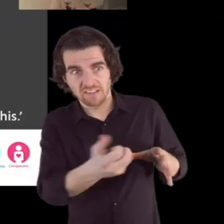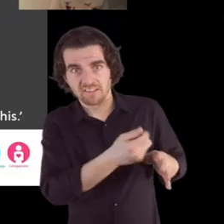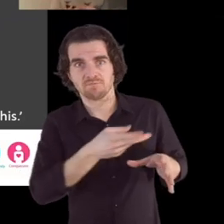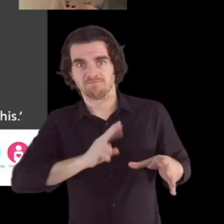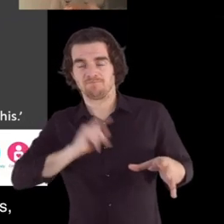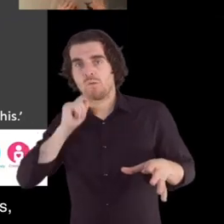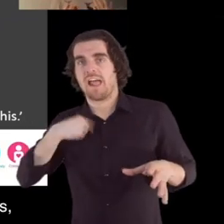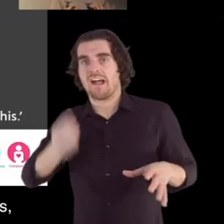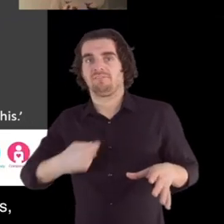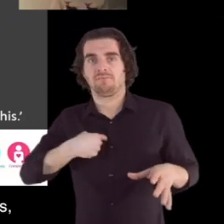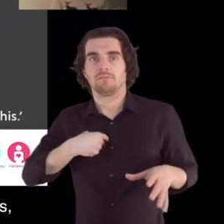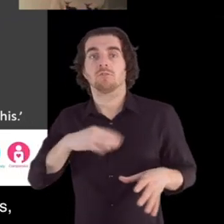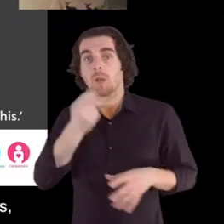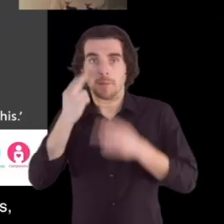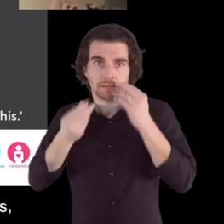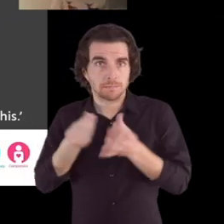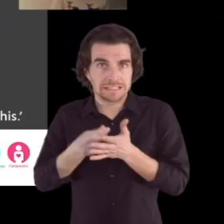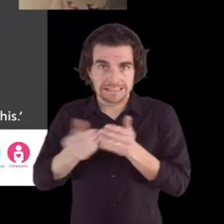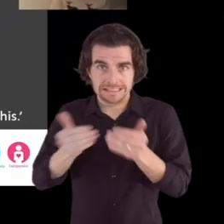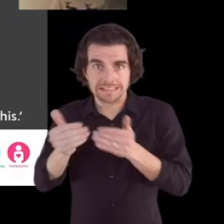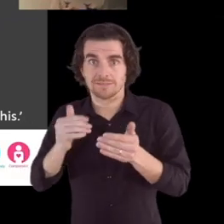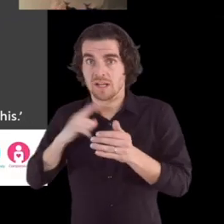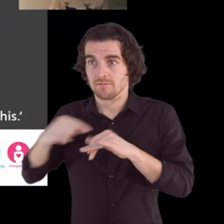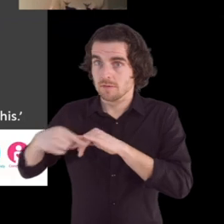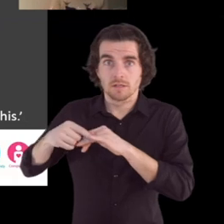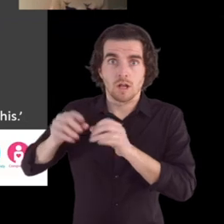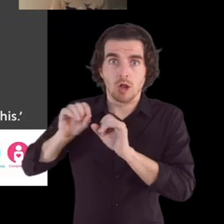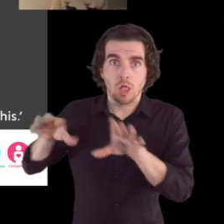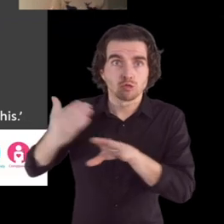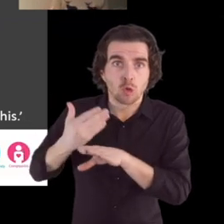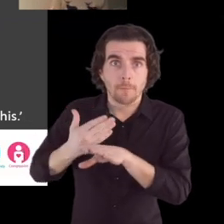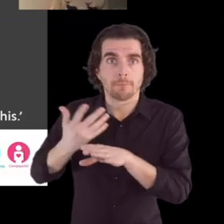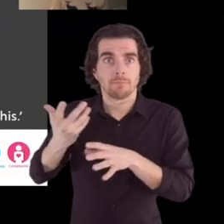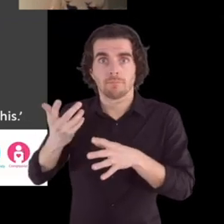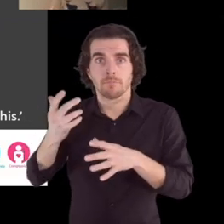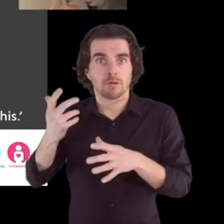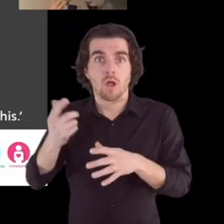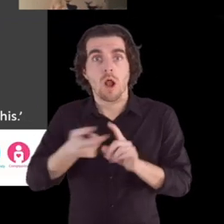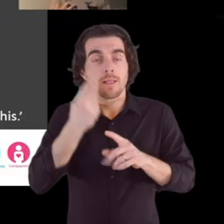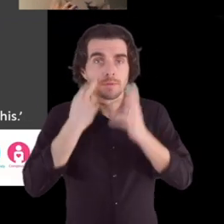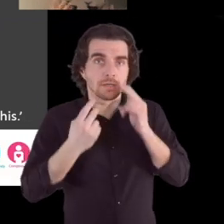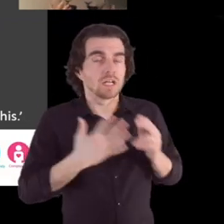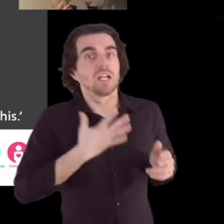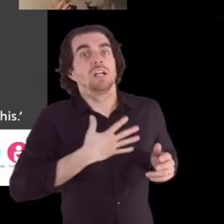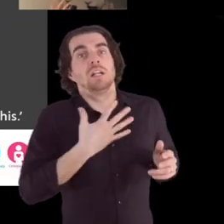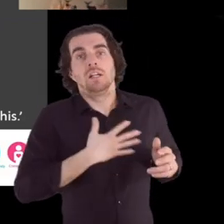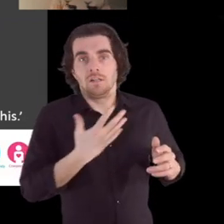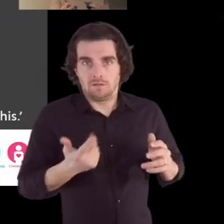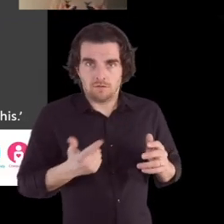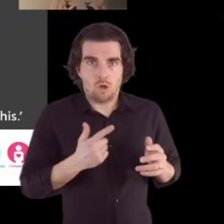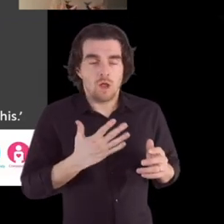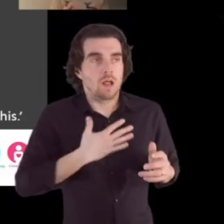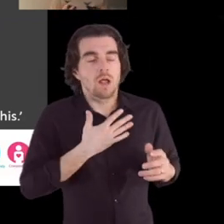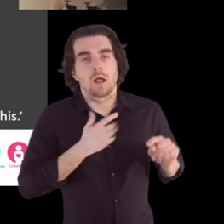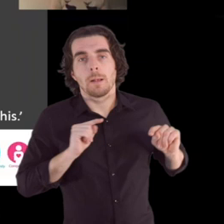next. Some people have financial concerns, maybe partners and things have lost their job. For other people that were experiencing anxiety and